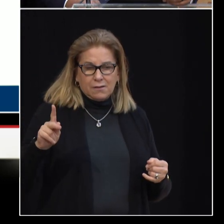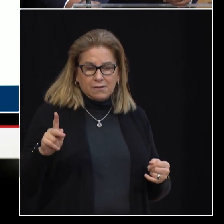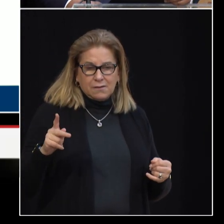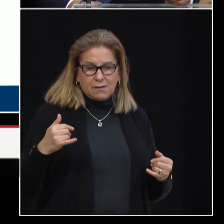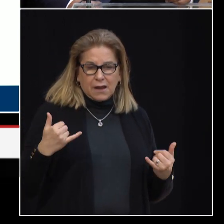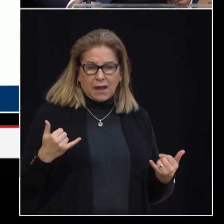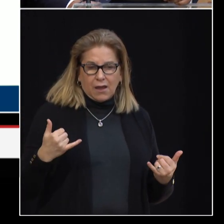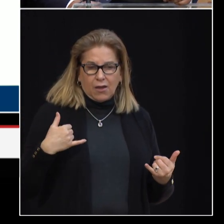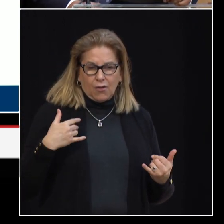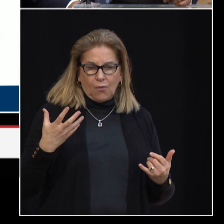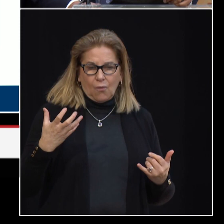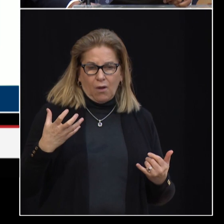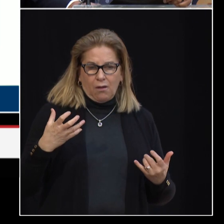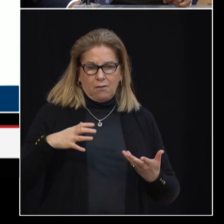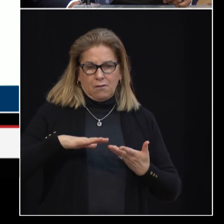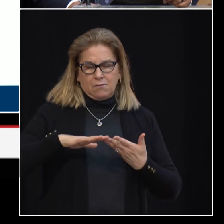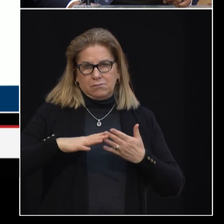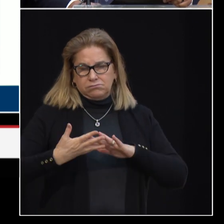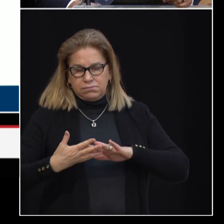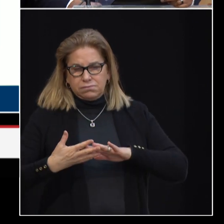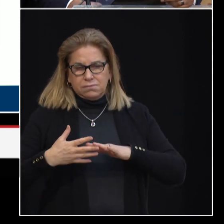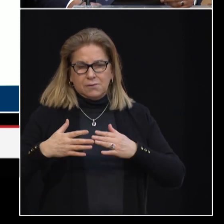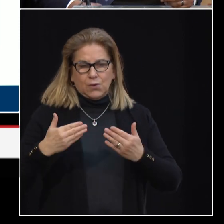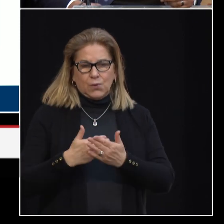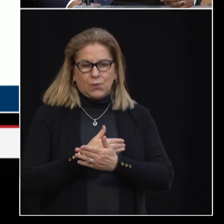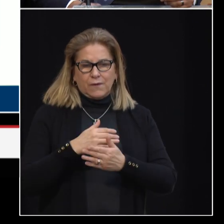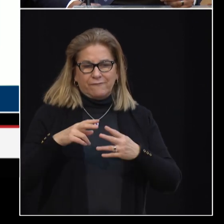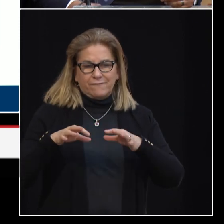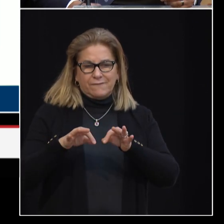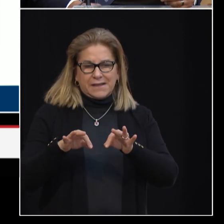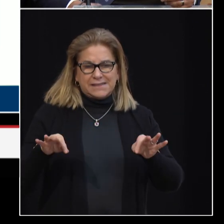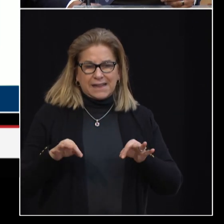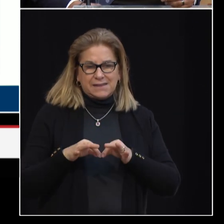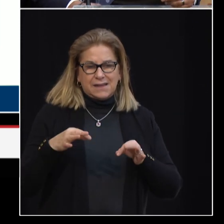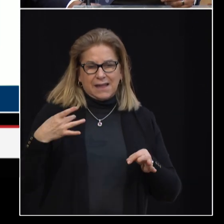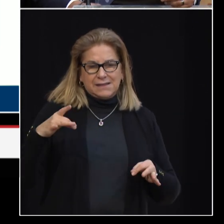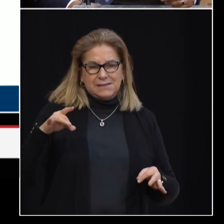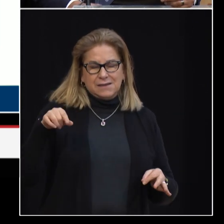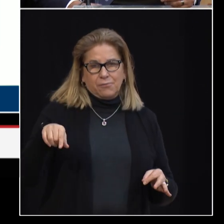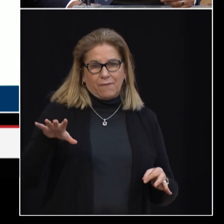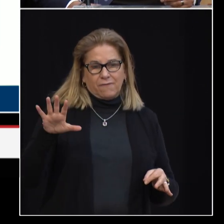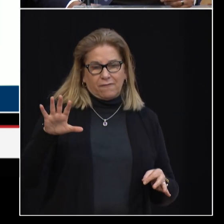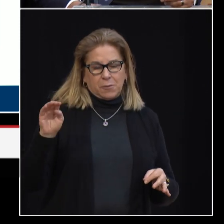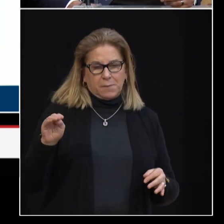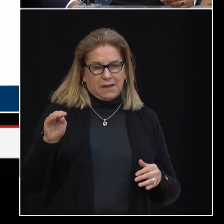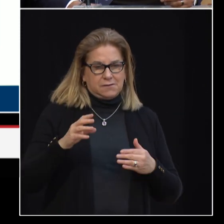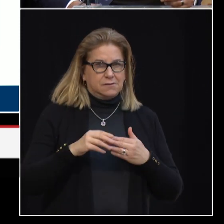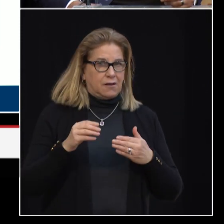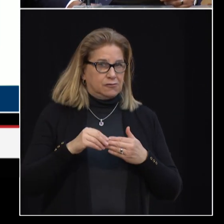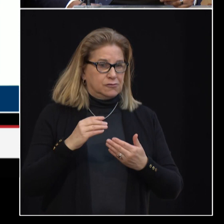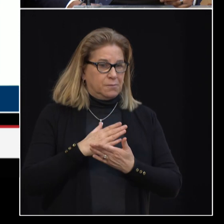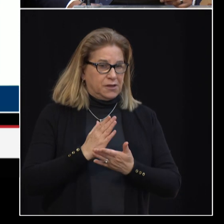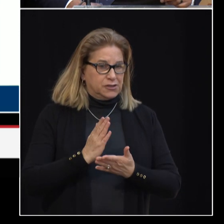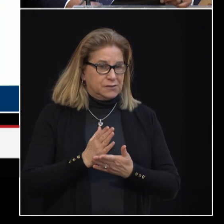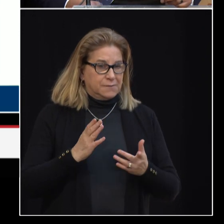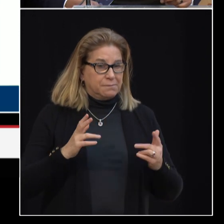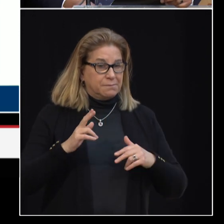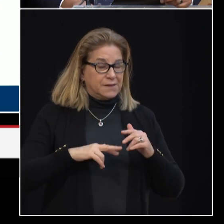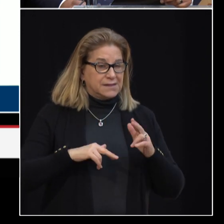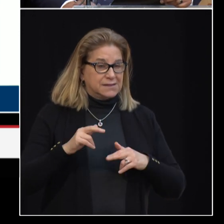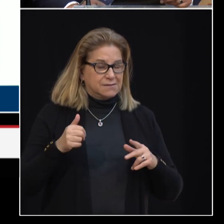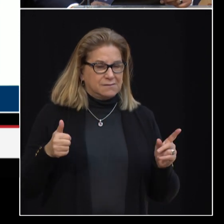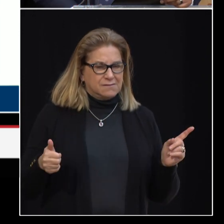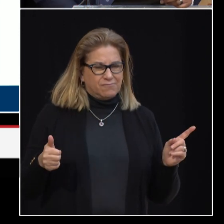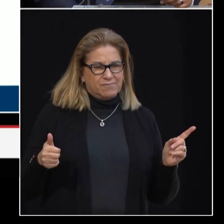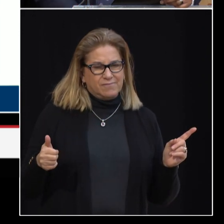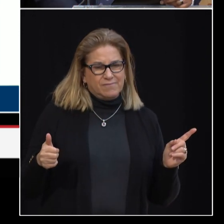constructing this facility with an $18.5 million budget. Again, this facility dates back to the 1930s, and these two facilities on this campus